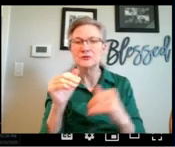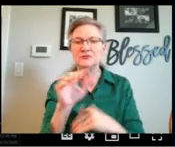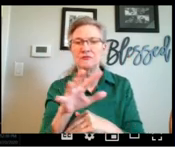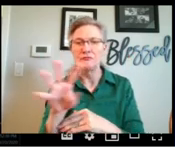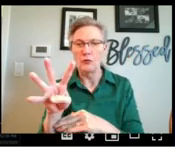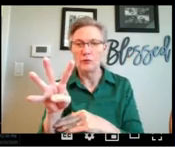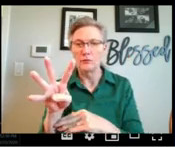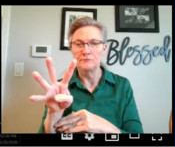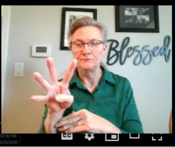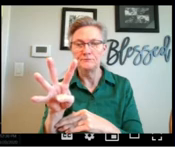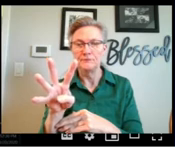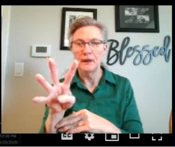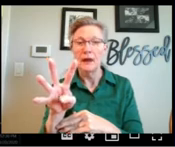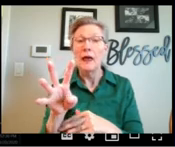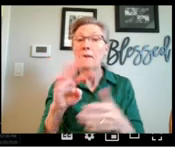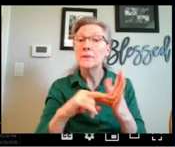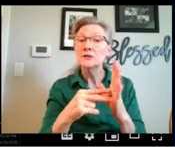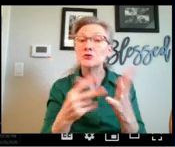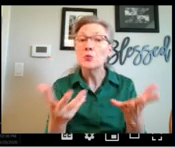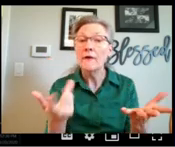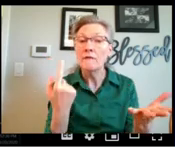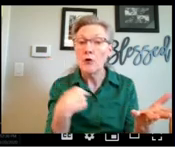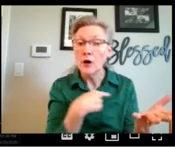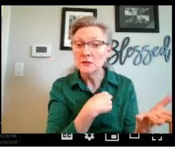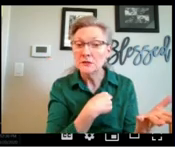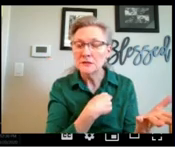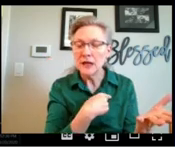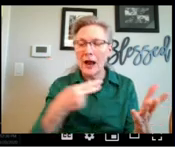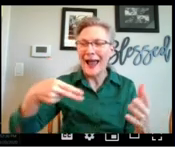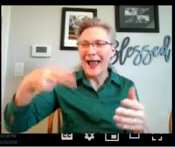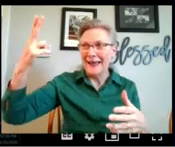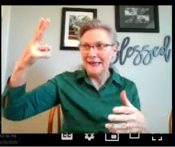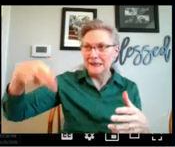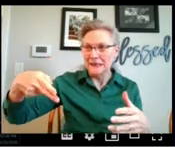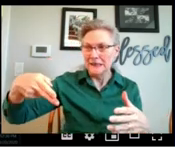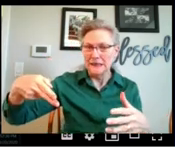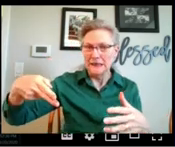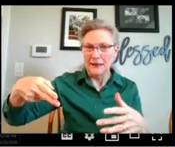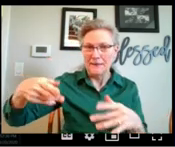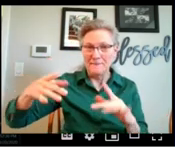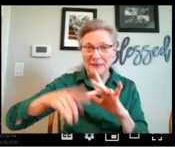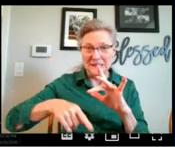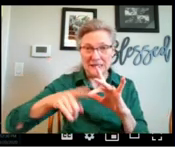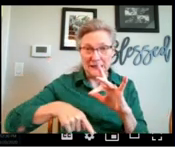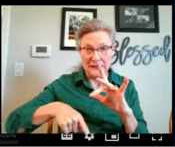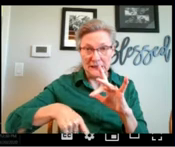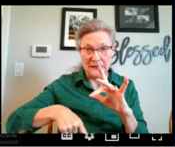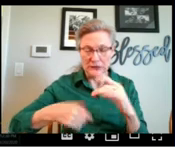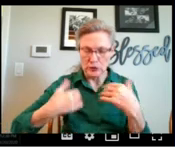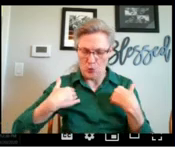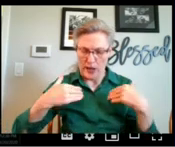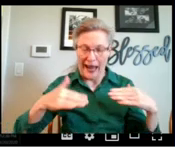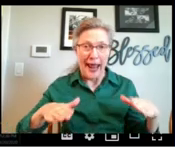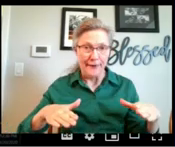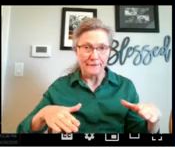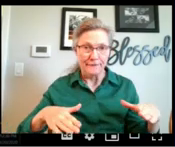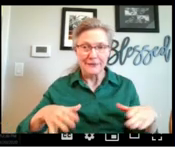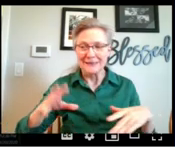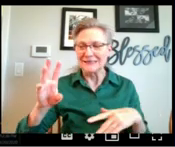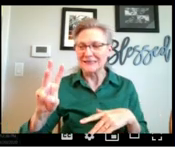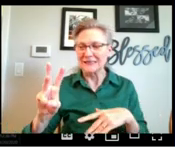54. And so what that means for us is that our height, this missing measure, this unknown measure we didn't have originally, is